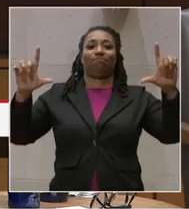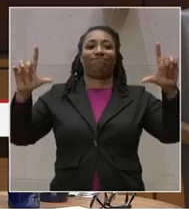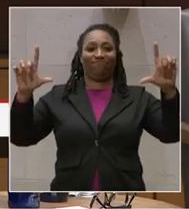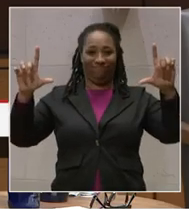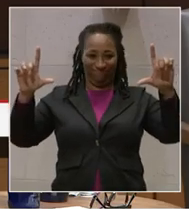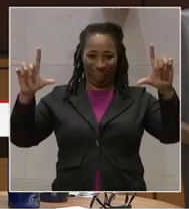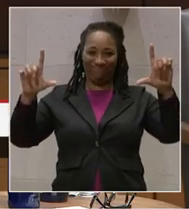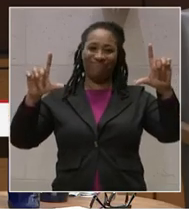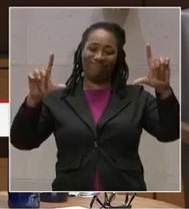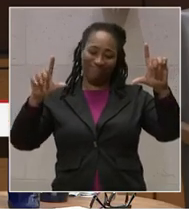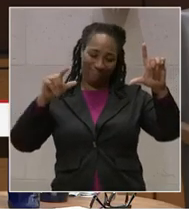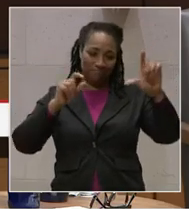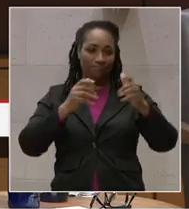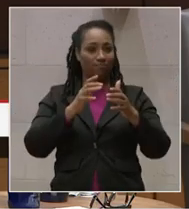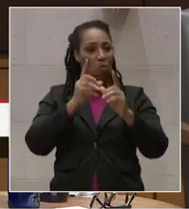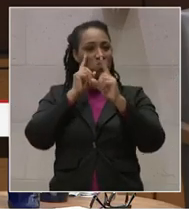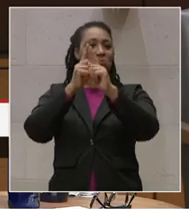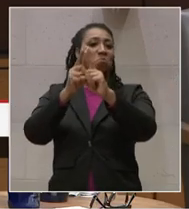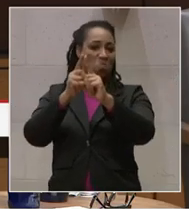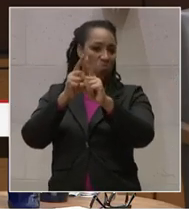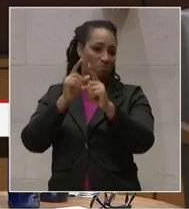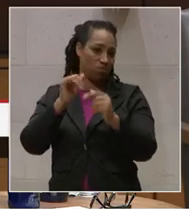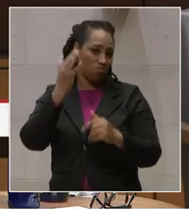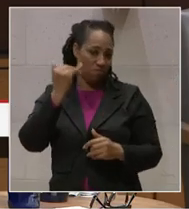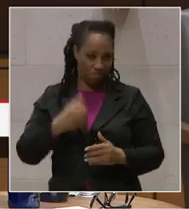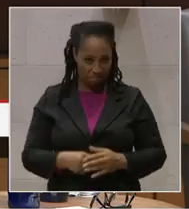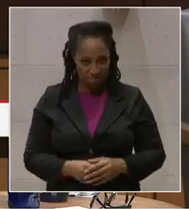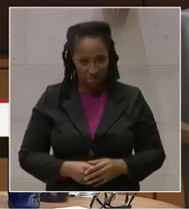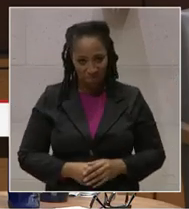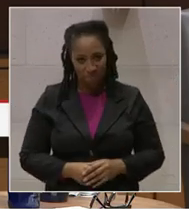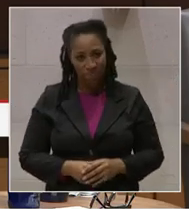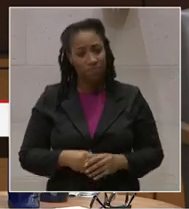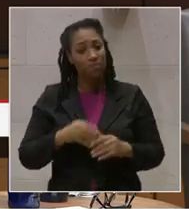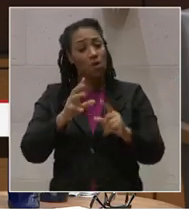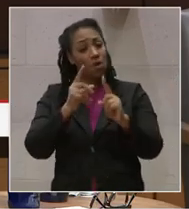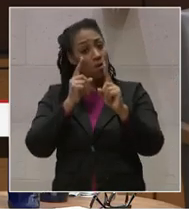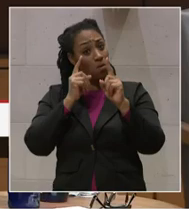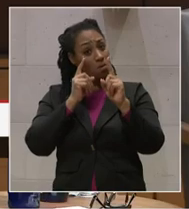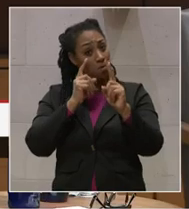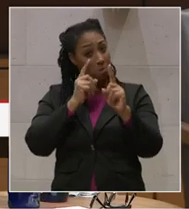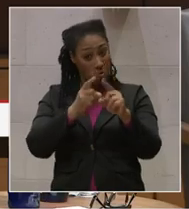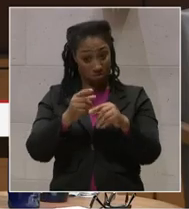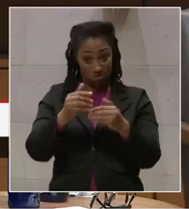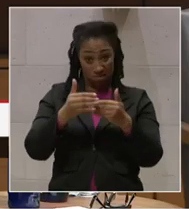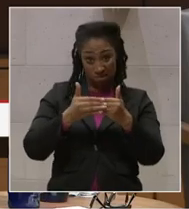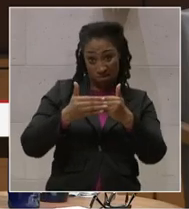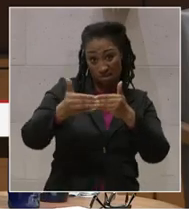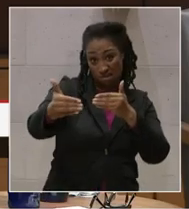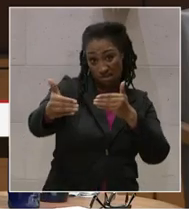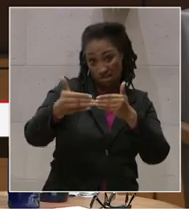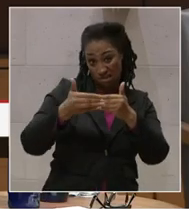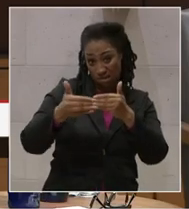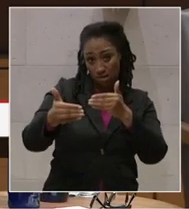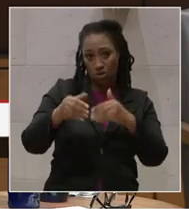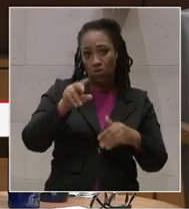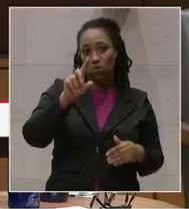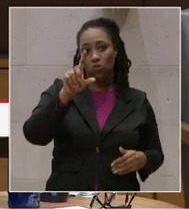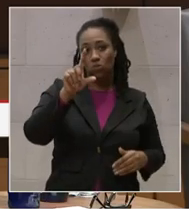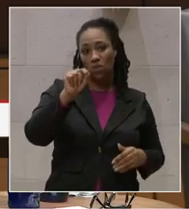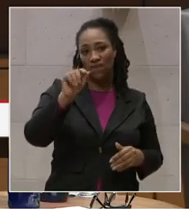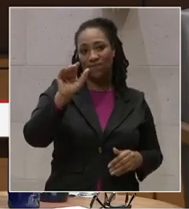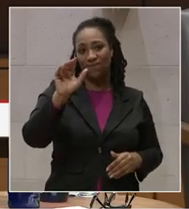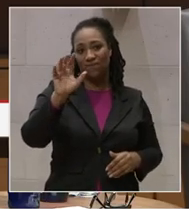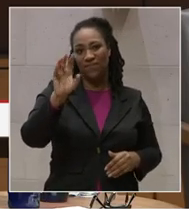goals that we have set out for 2050 is by 2050 across the city, 15% affordable